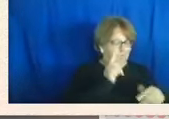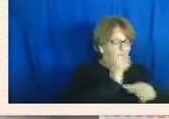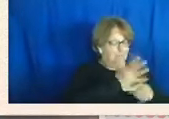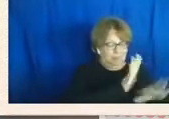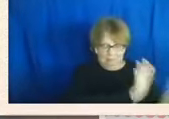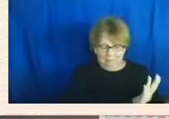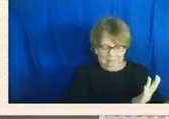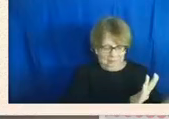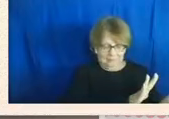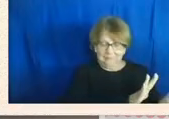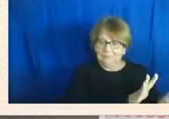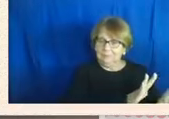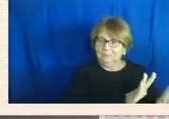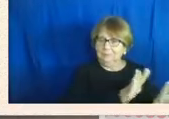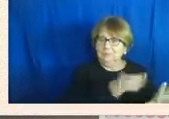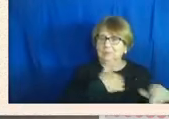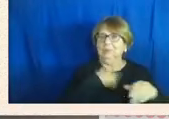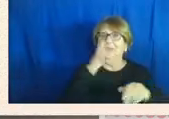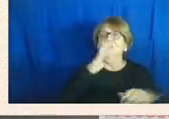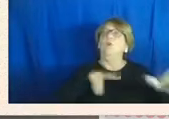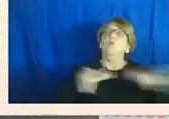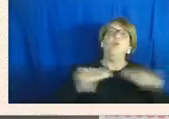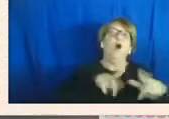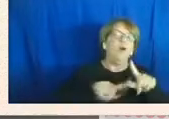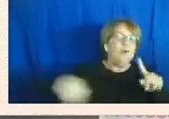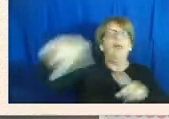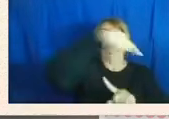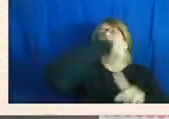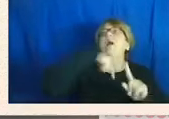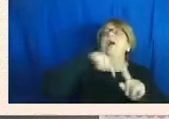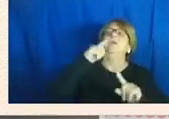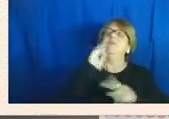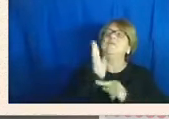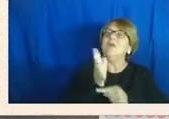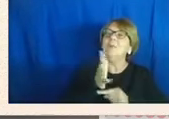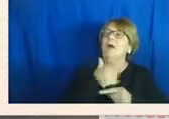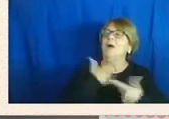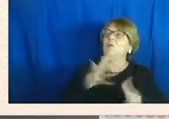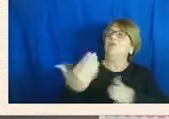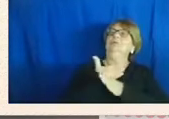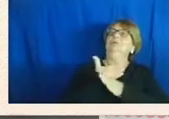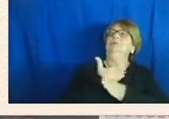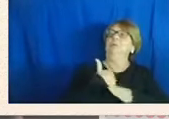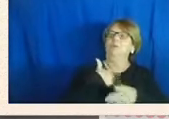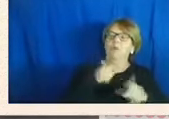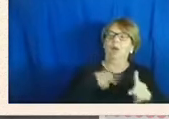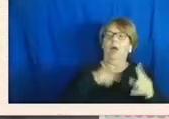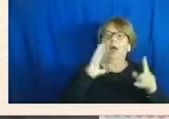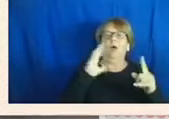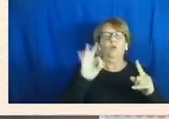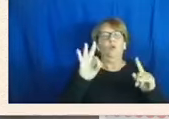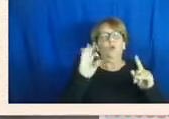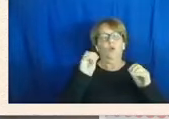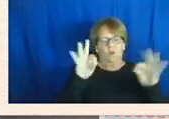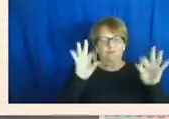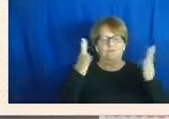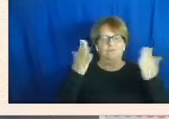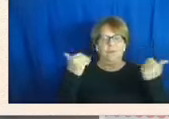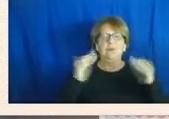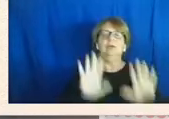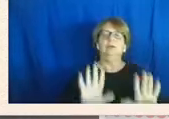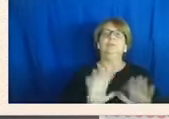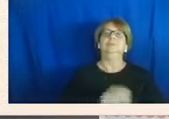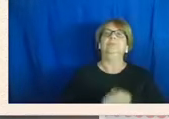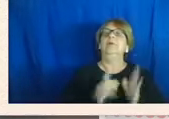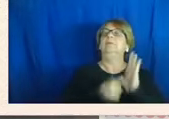or I'm going to take a walk around the block for 5 minutes and I would like to not be disrupted while I cool off, and sometimes just those little